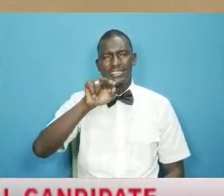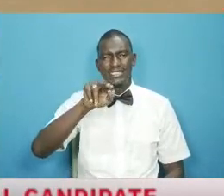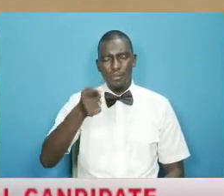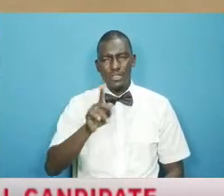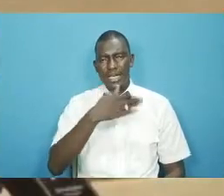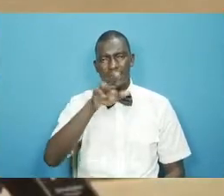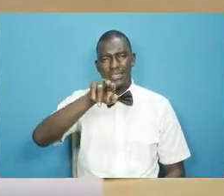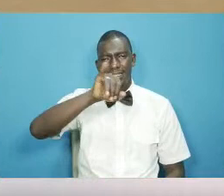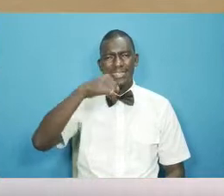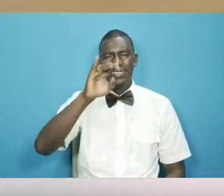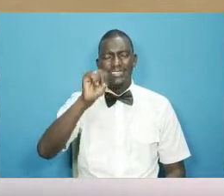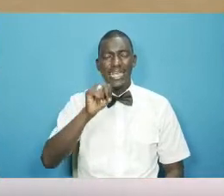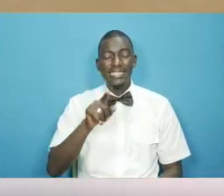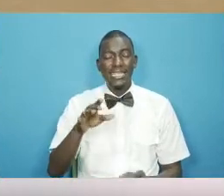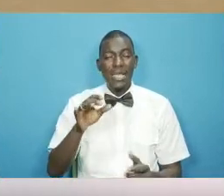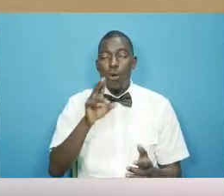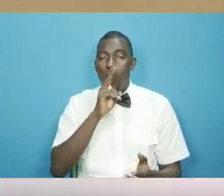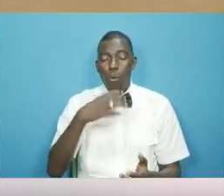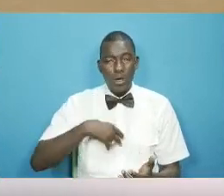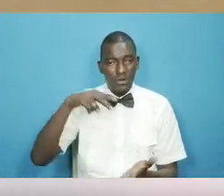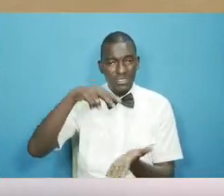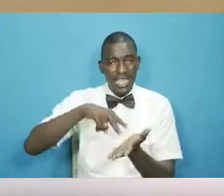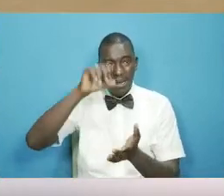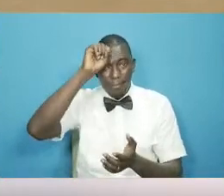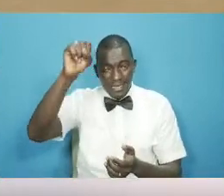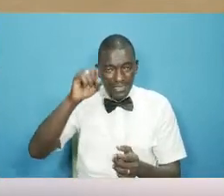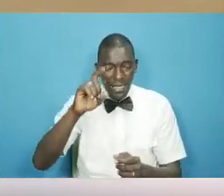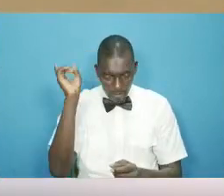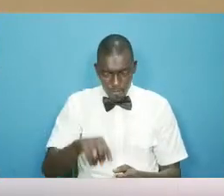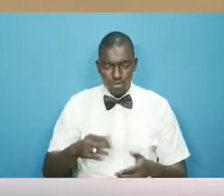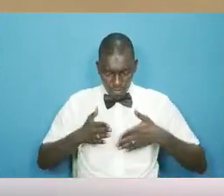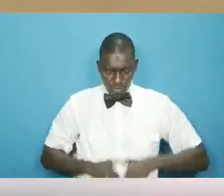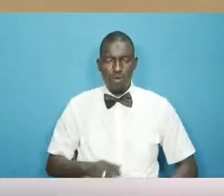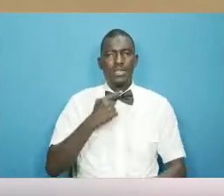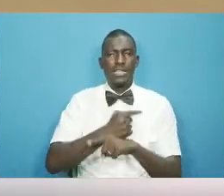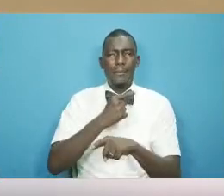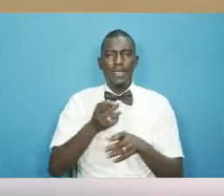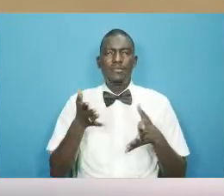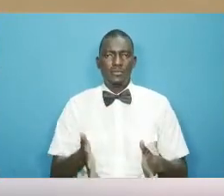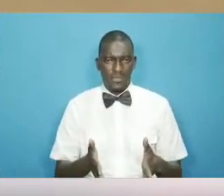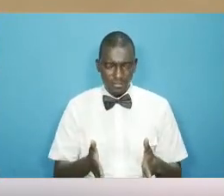presidential candidate. A candidate shall be a citizen of the Gambia.